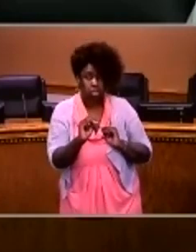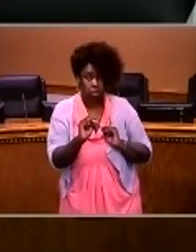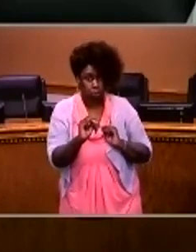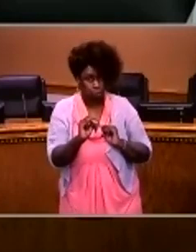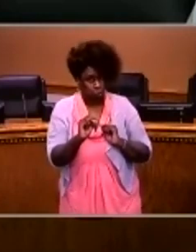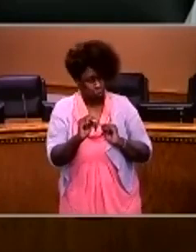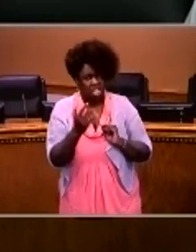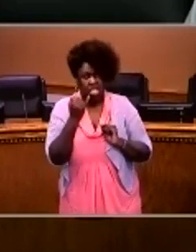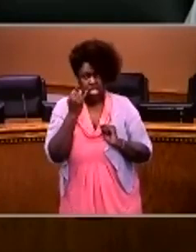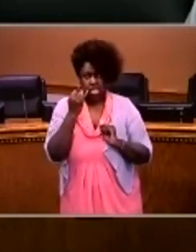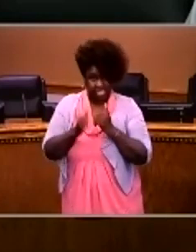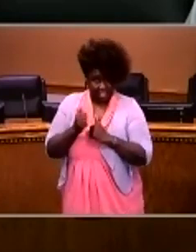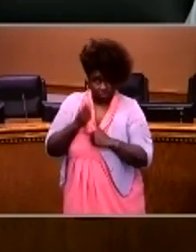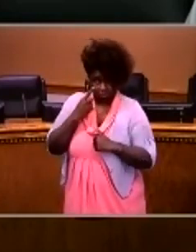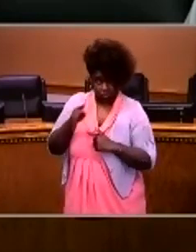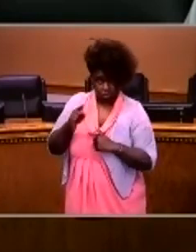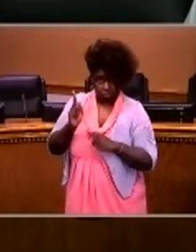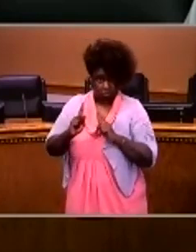would be low.